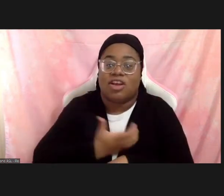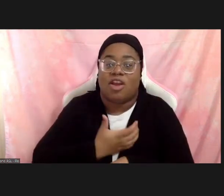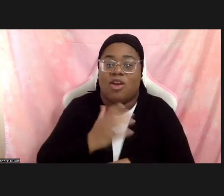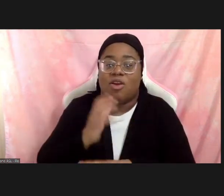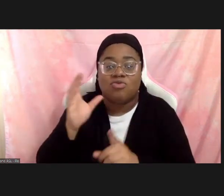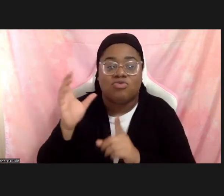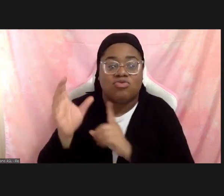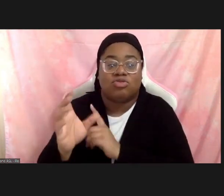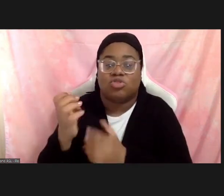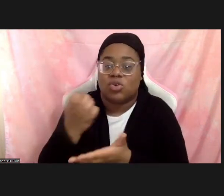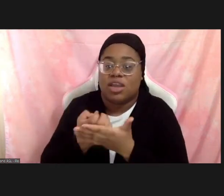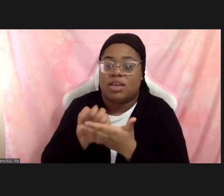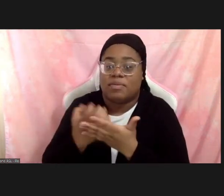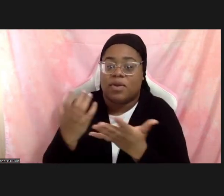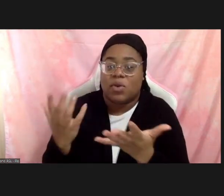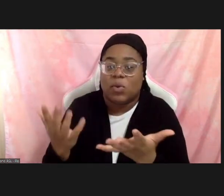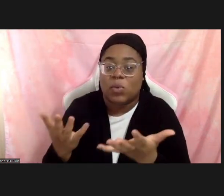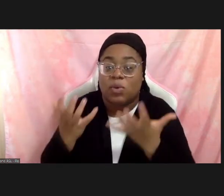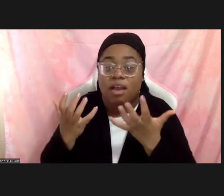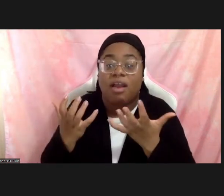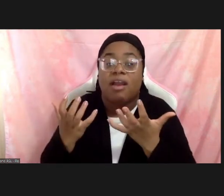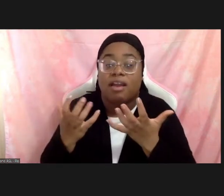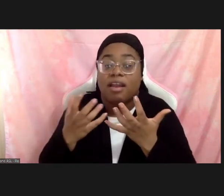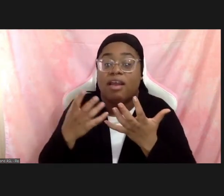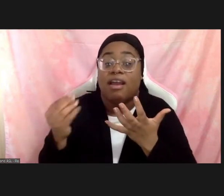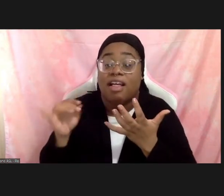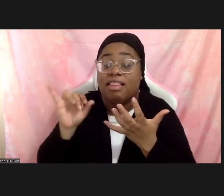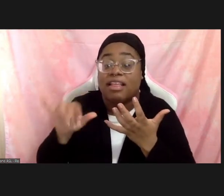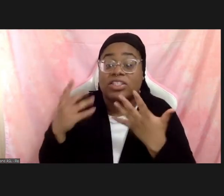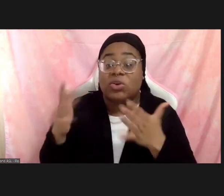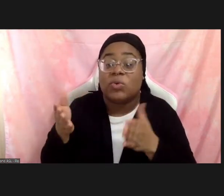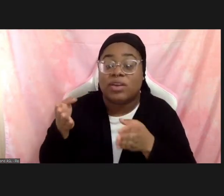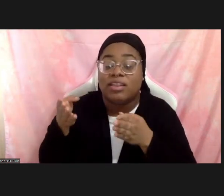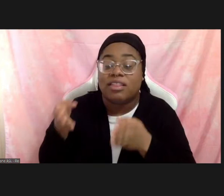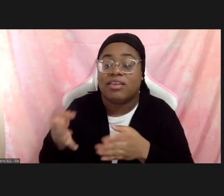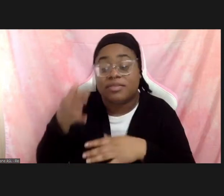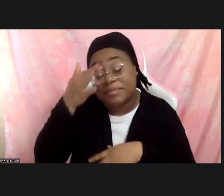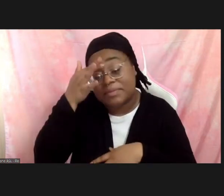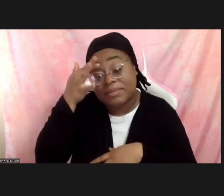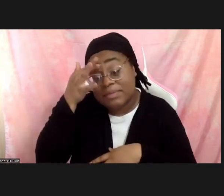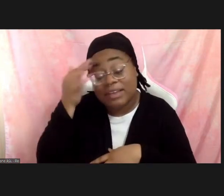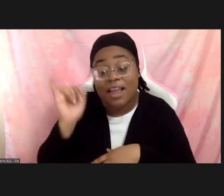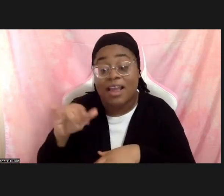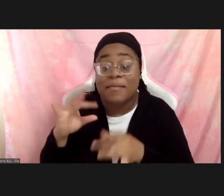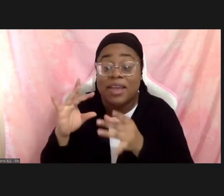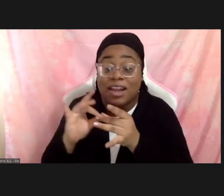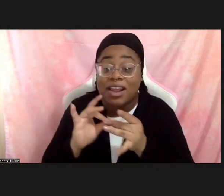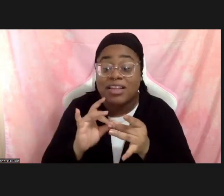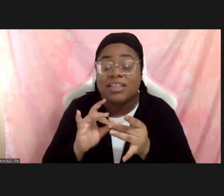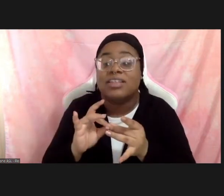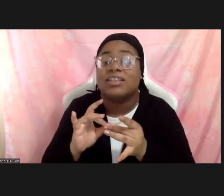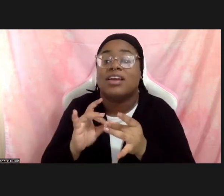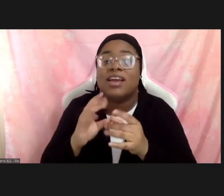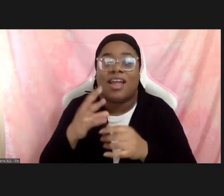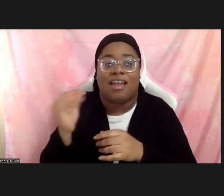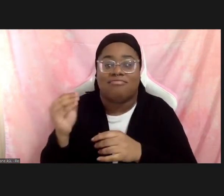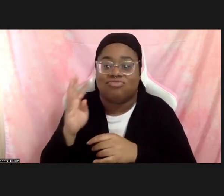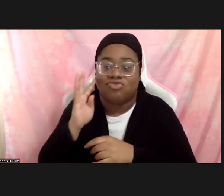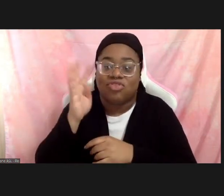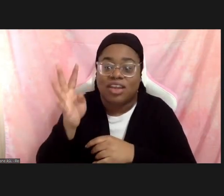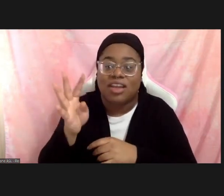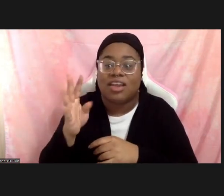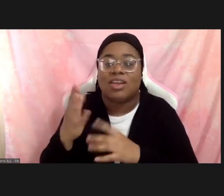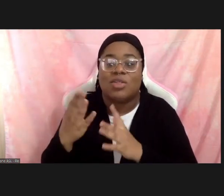that we want and that is already here, that can be connected and cultivated